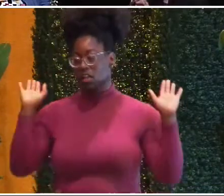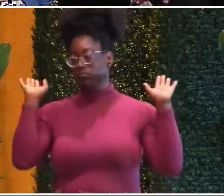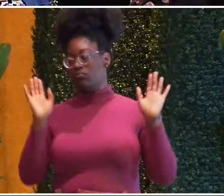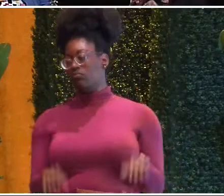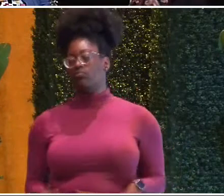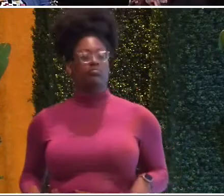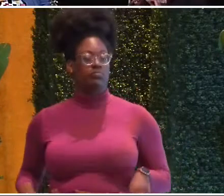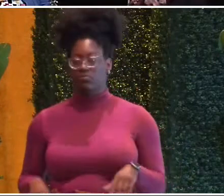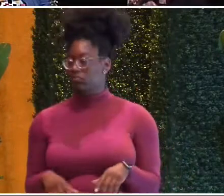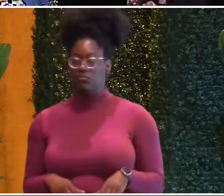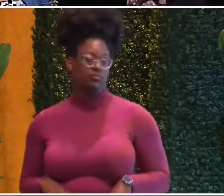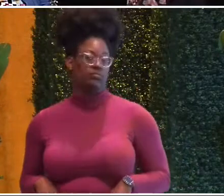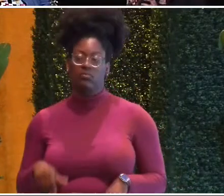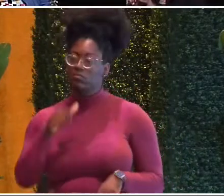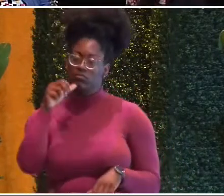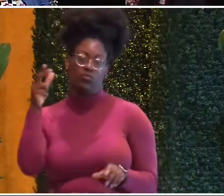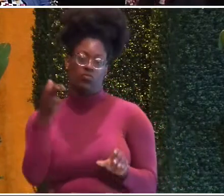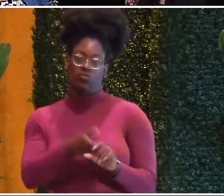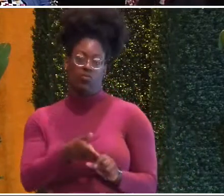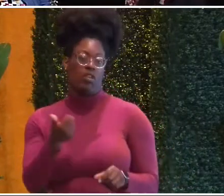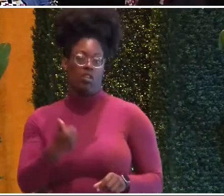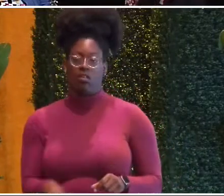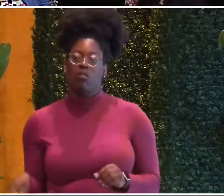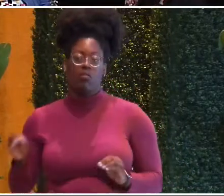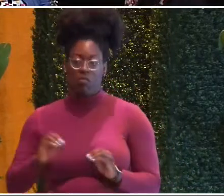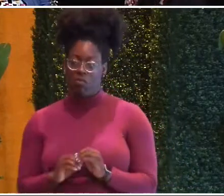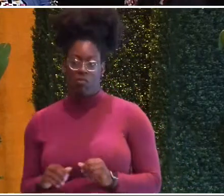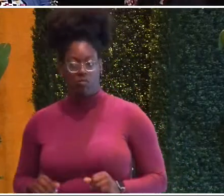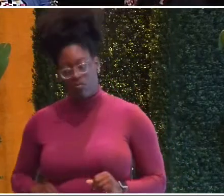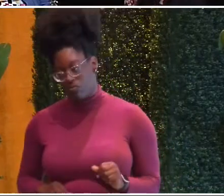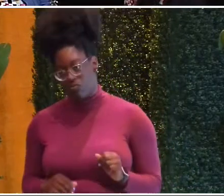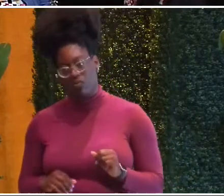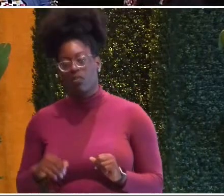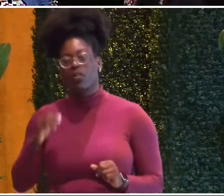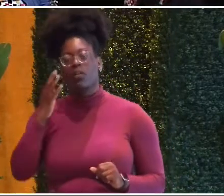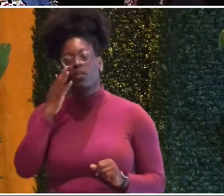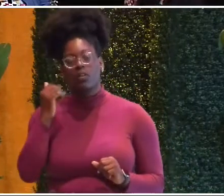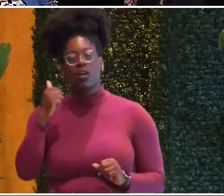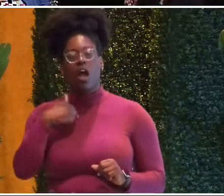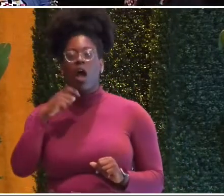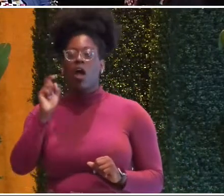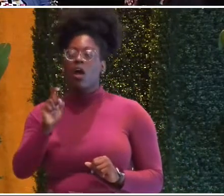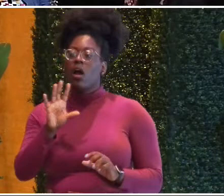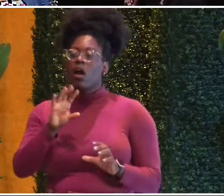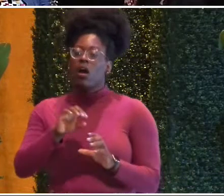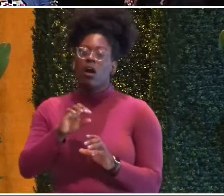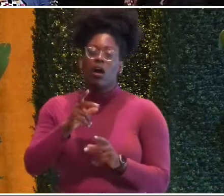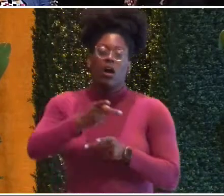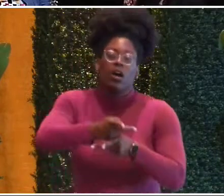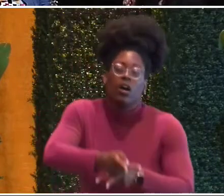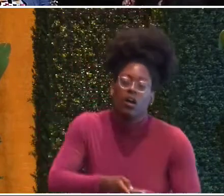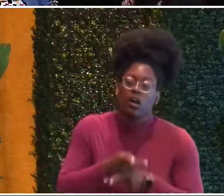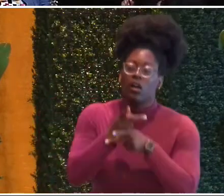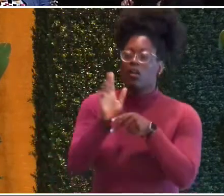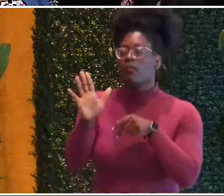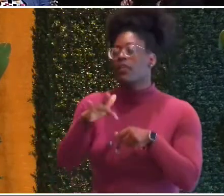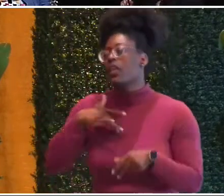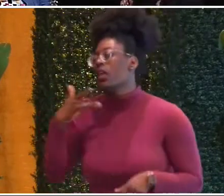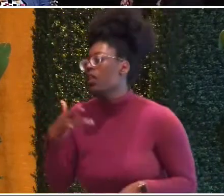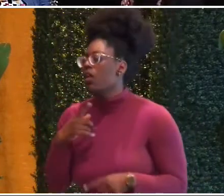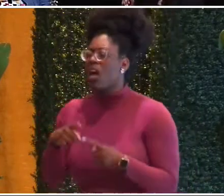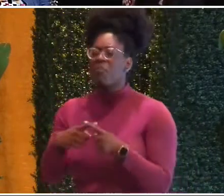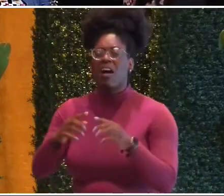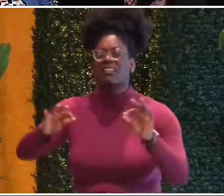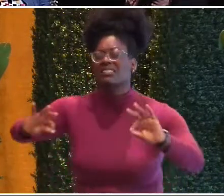anymore because the need to caretake multiple feelings about very mundane things